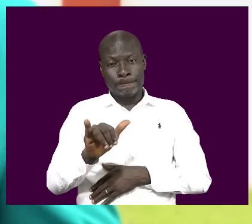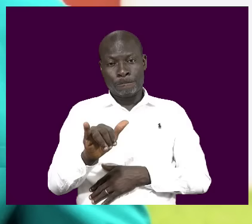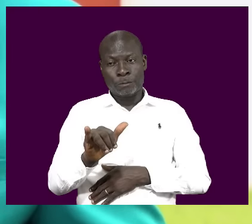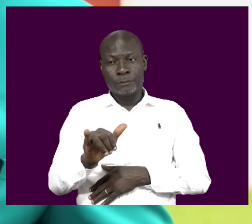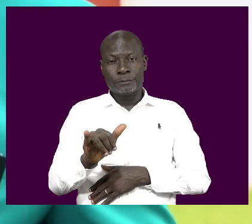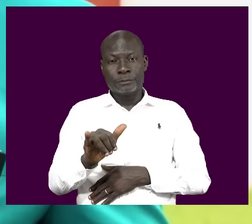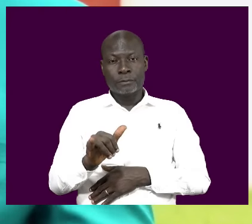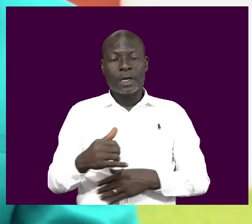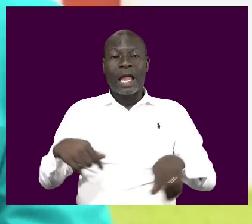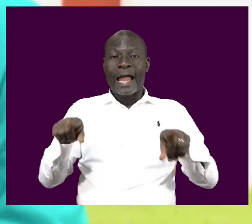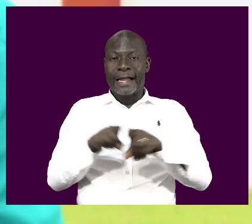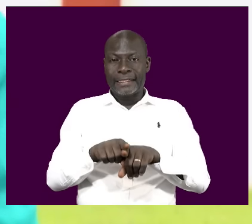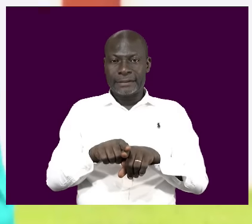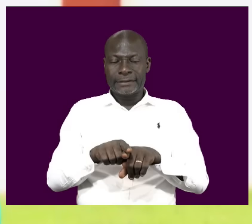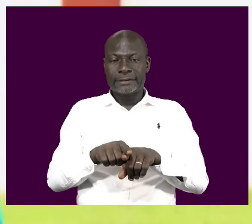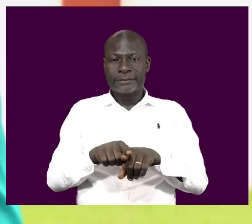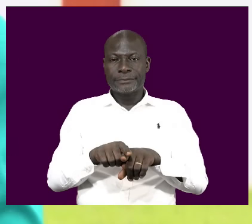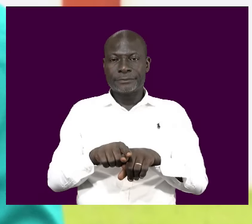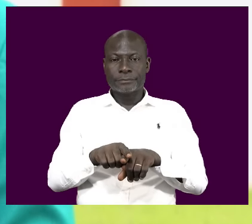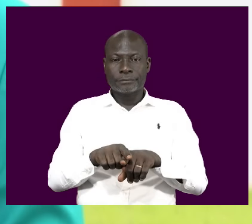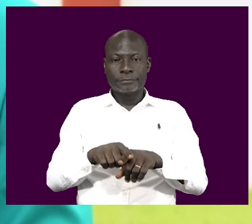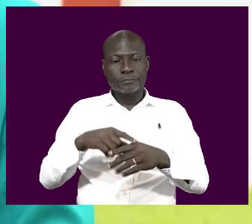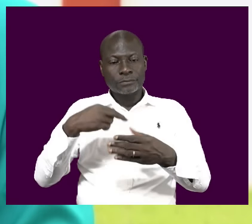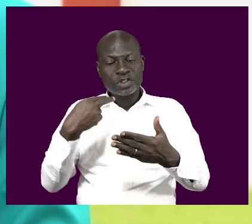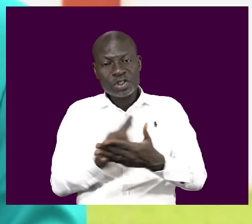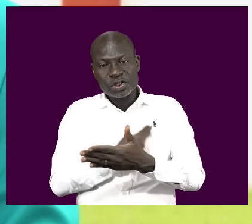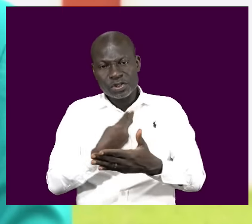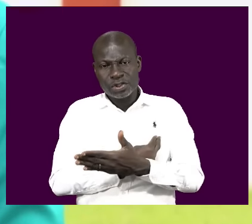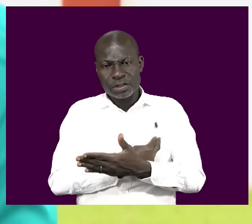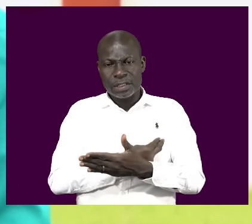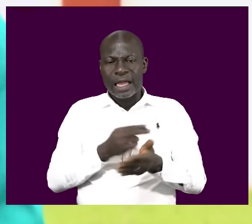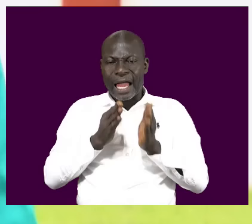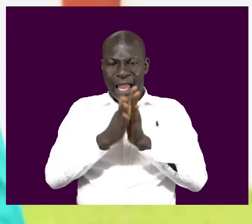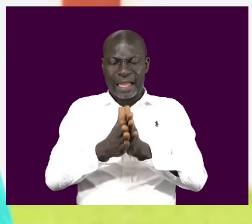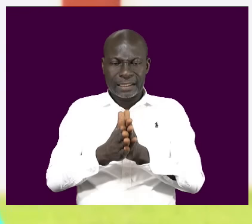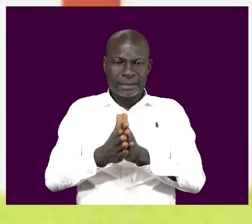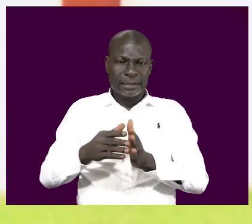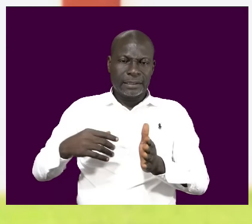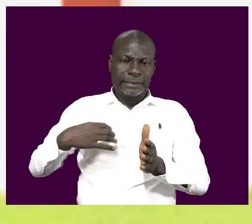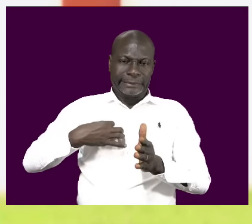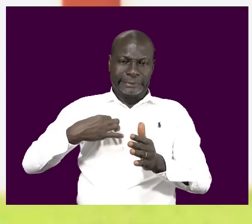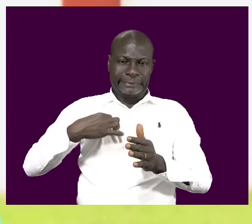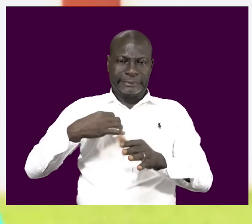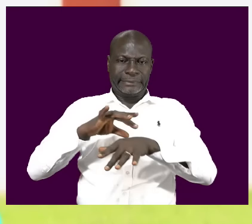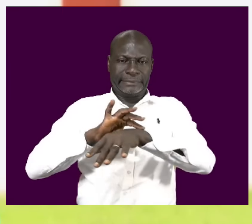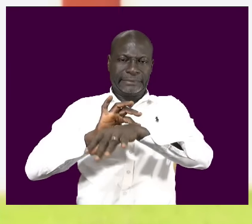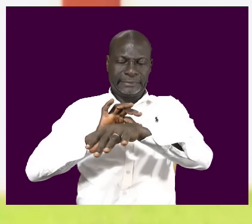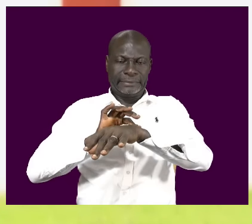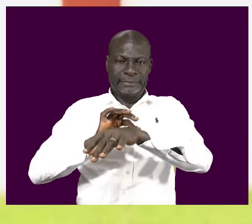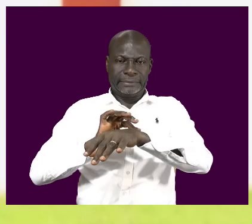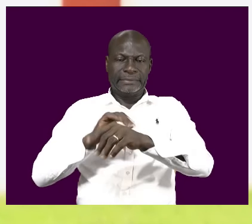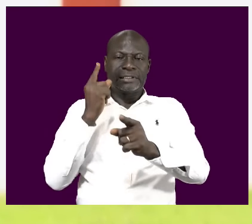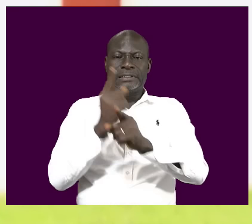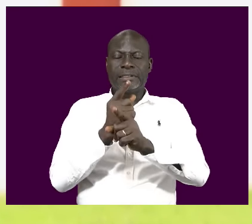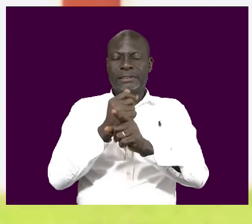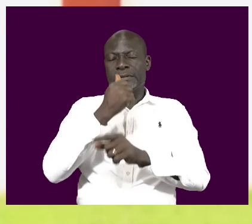sadie odwan a ye kwotwa na chiri enwi oye kom esan